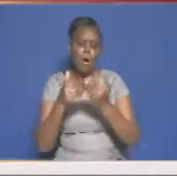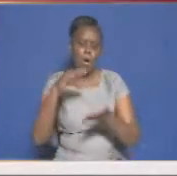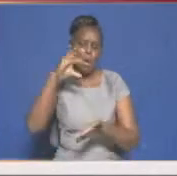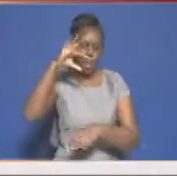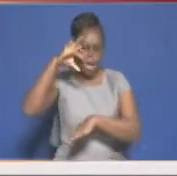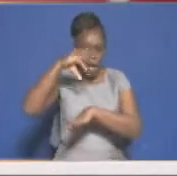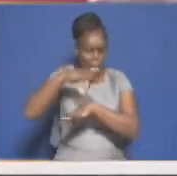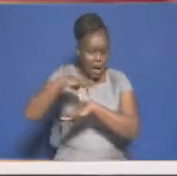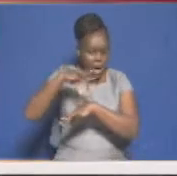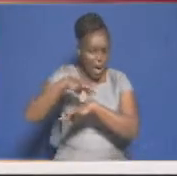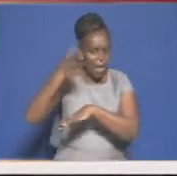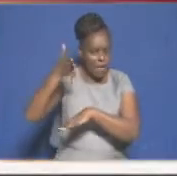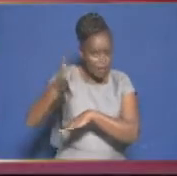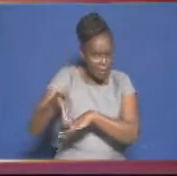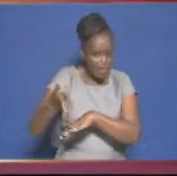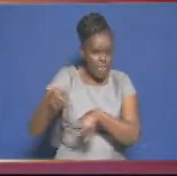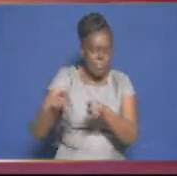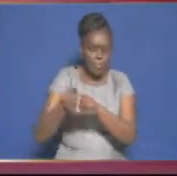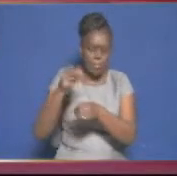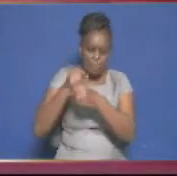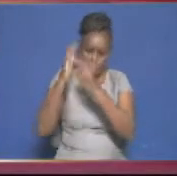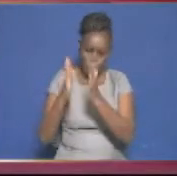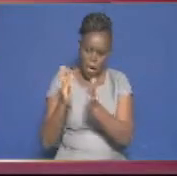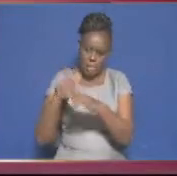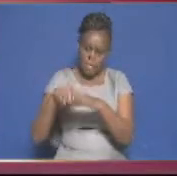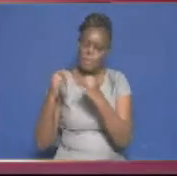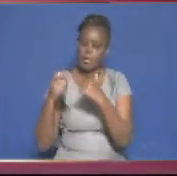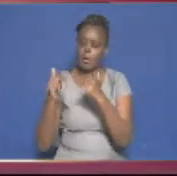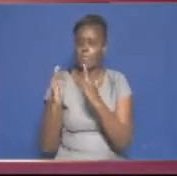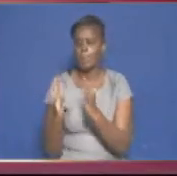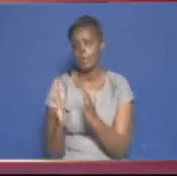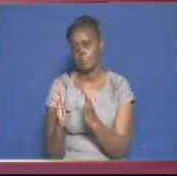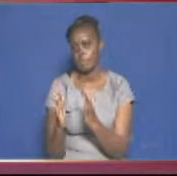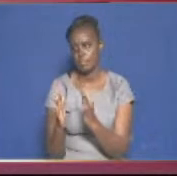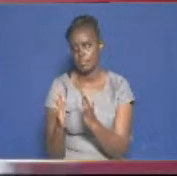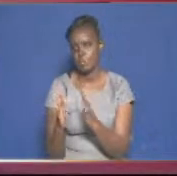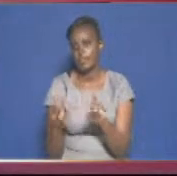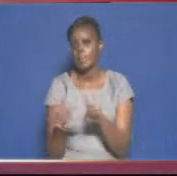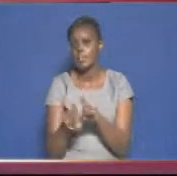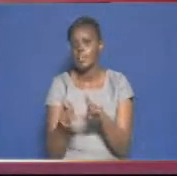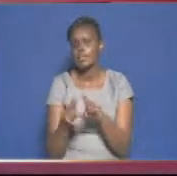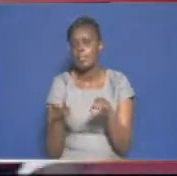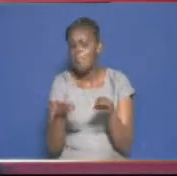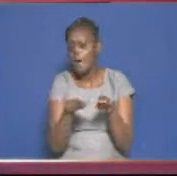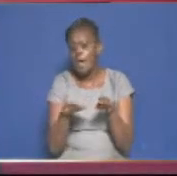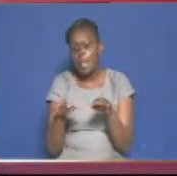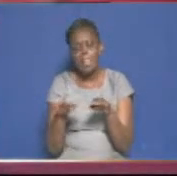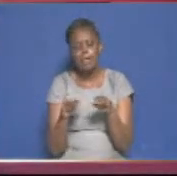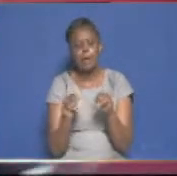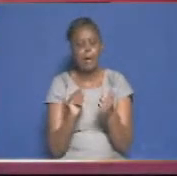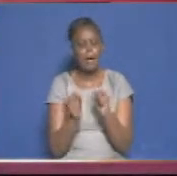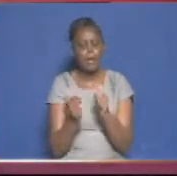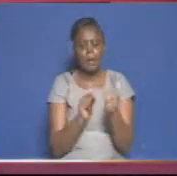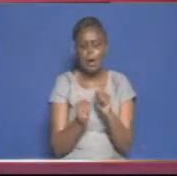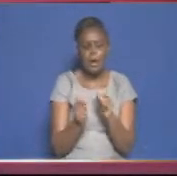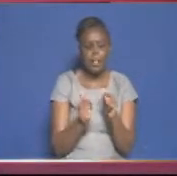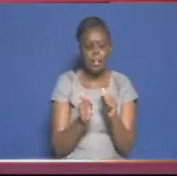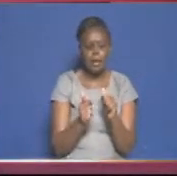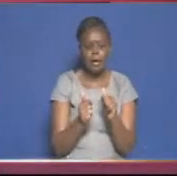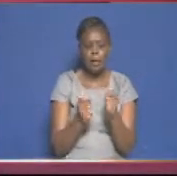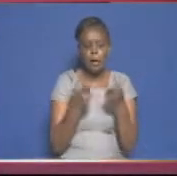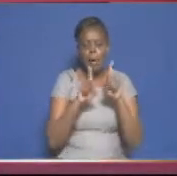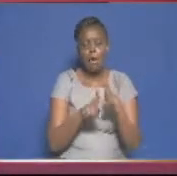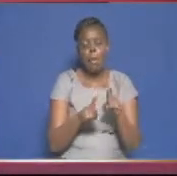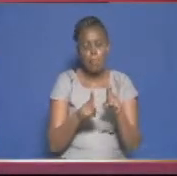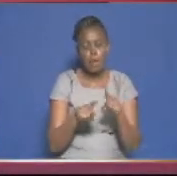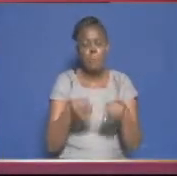like performers in a play. It is like a stage where we are acting, but we'll eventually exit. But